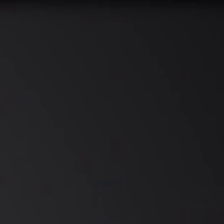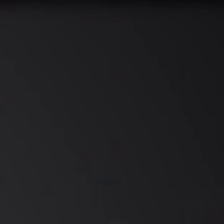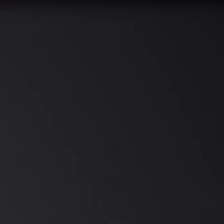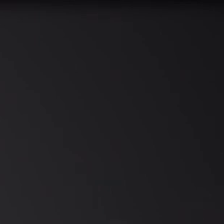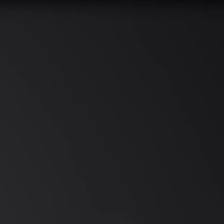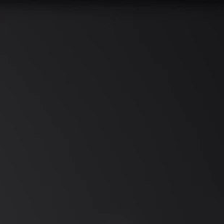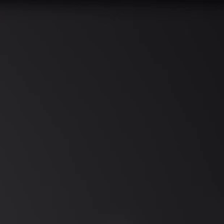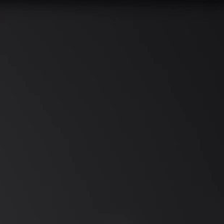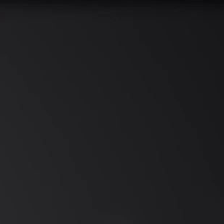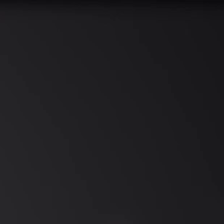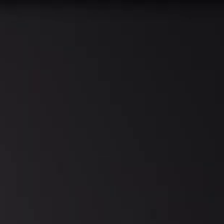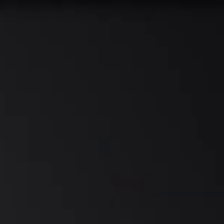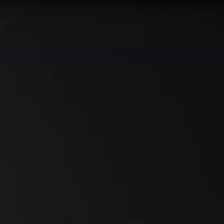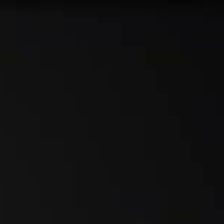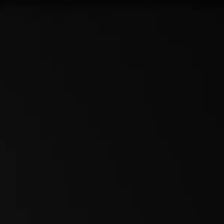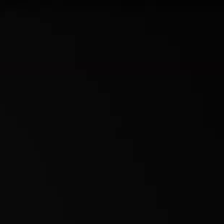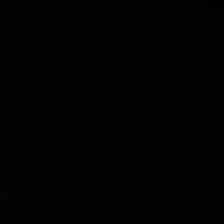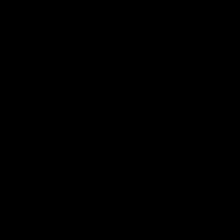cupertino.org/coronavirus.